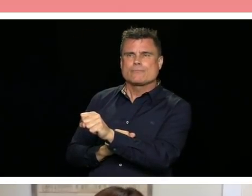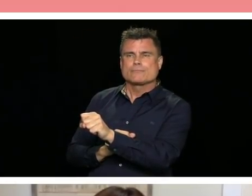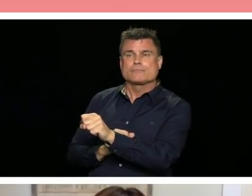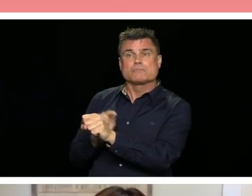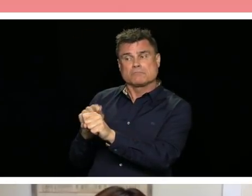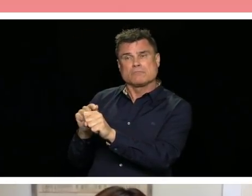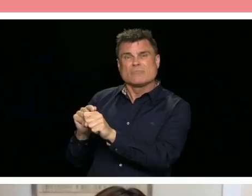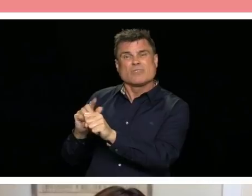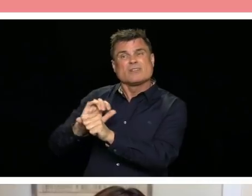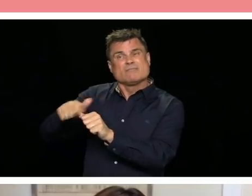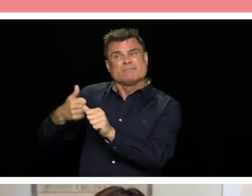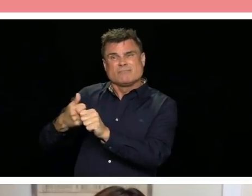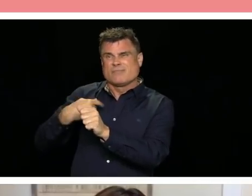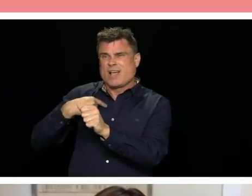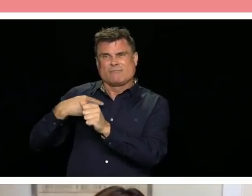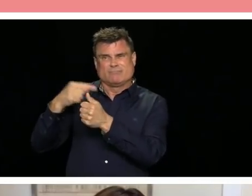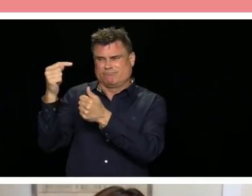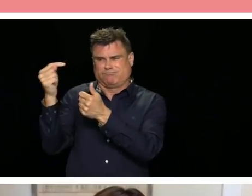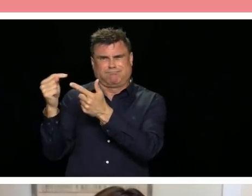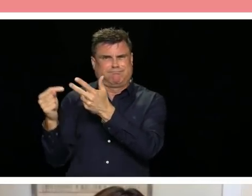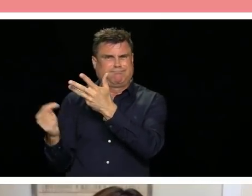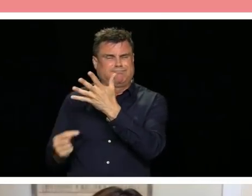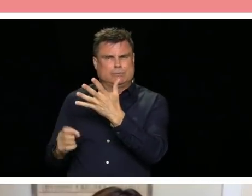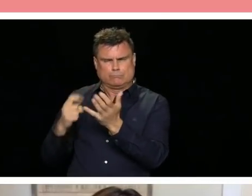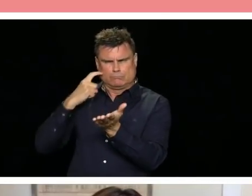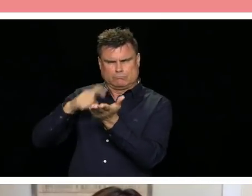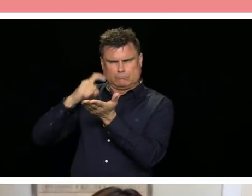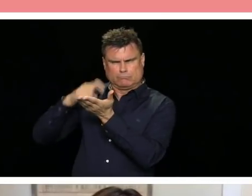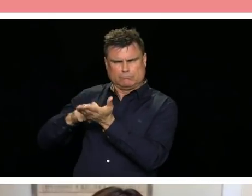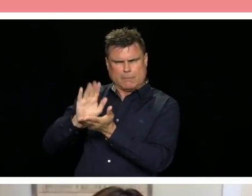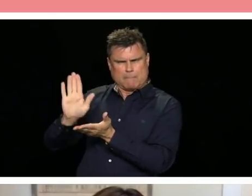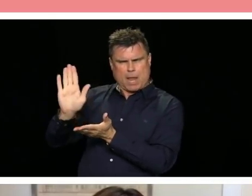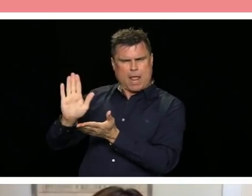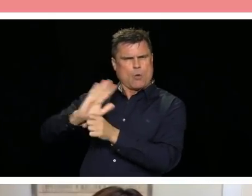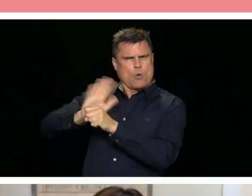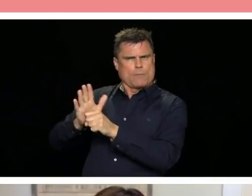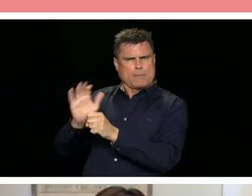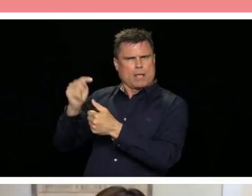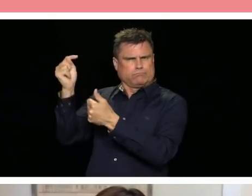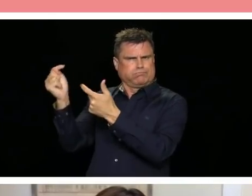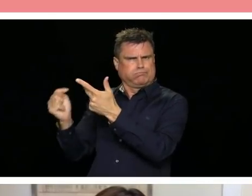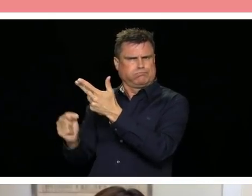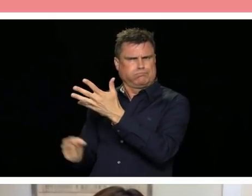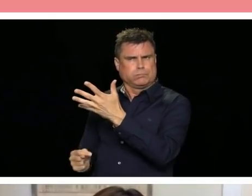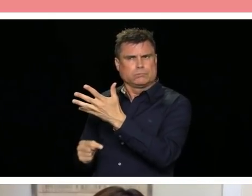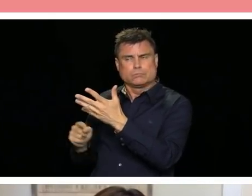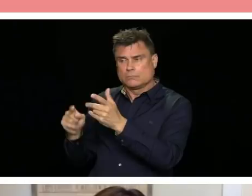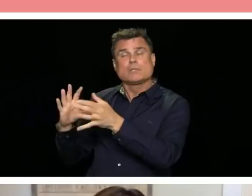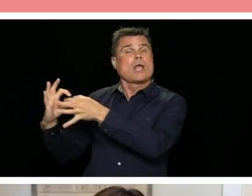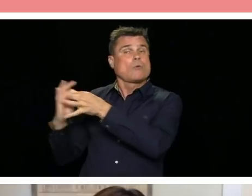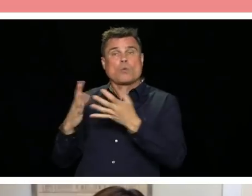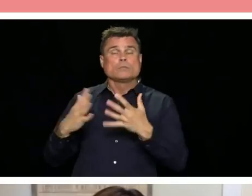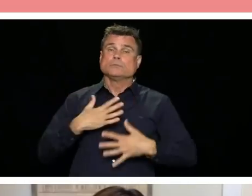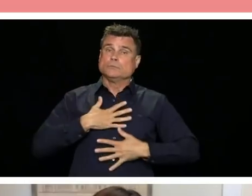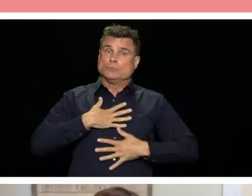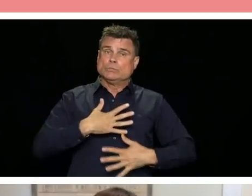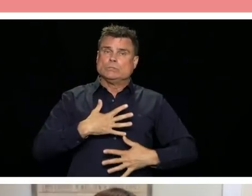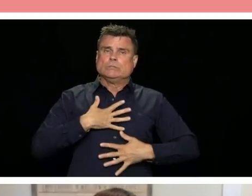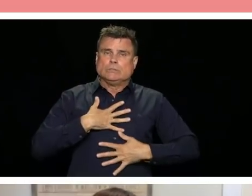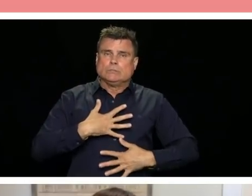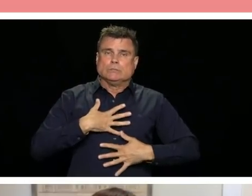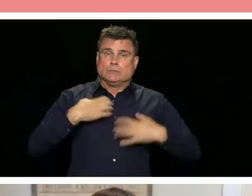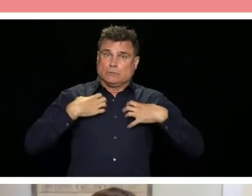of ways. We know it presents with respiratory symptoms, with gastrointestinal symptoms, with skin